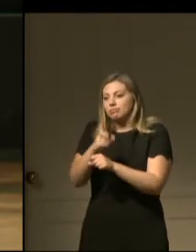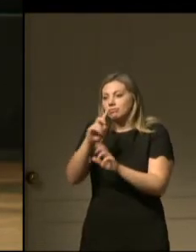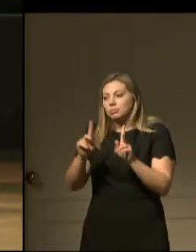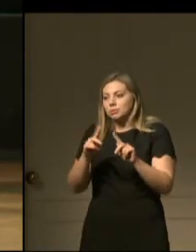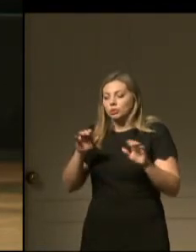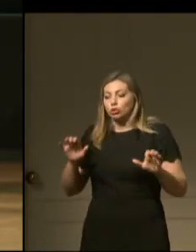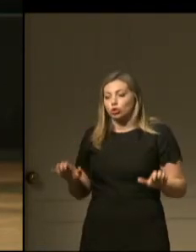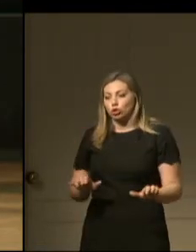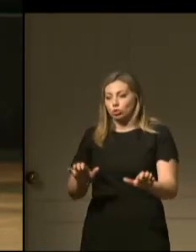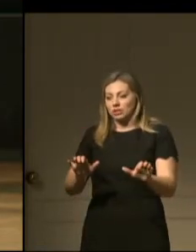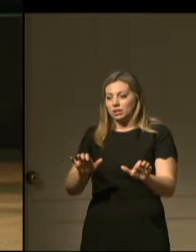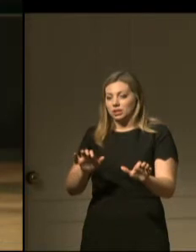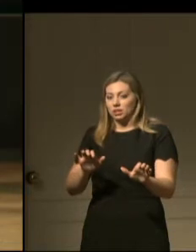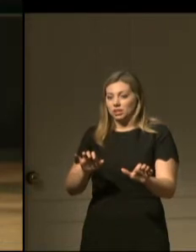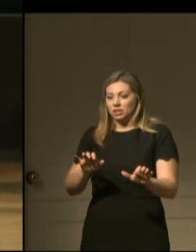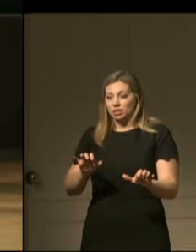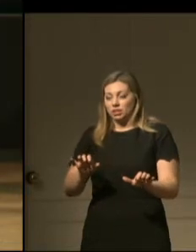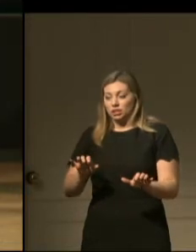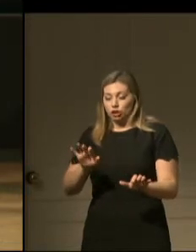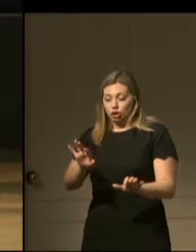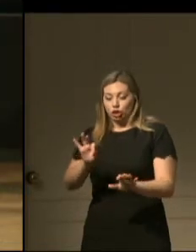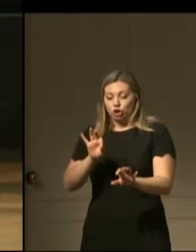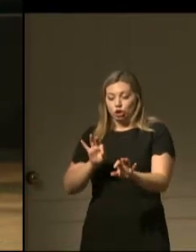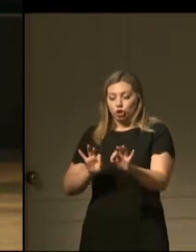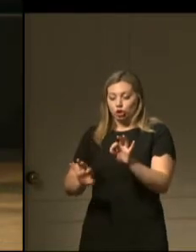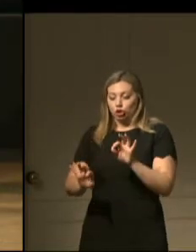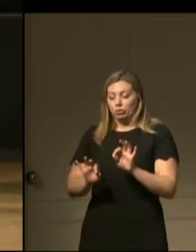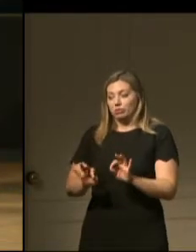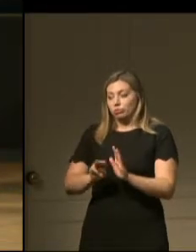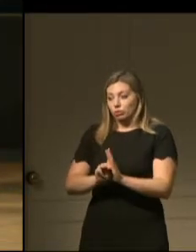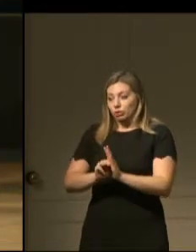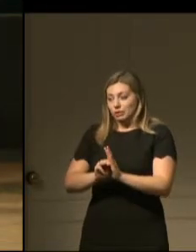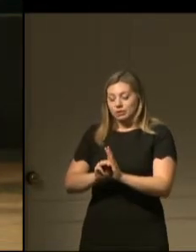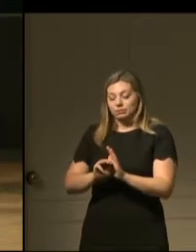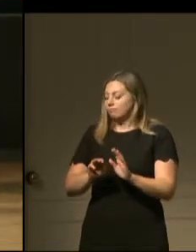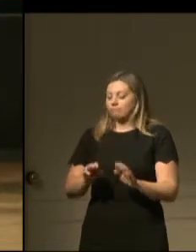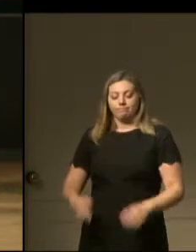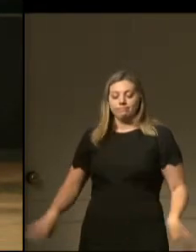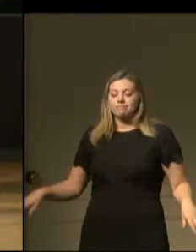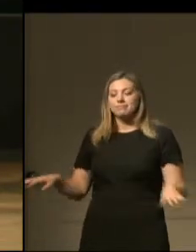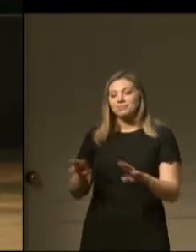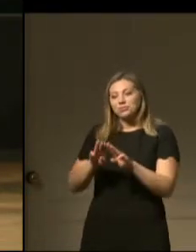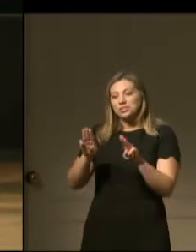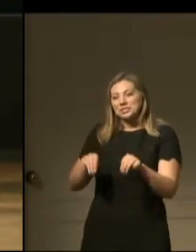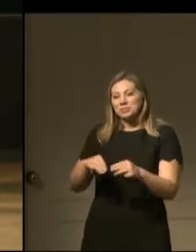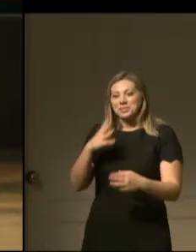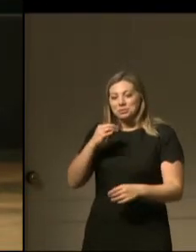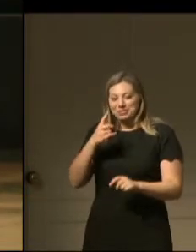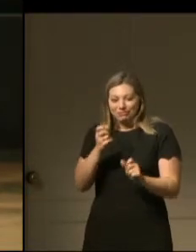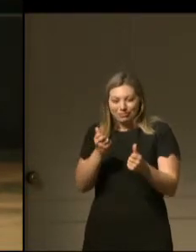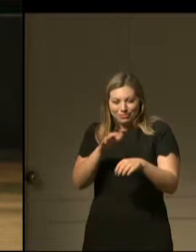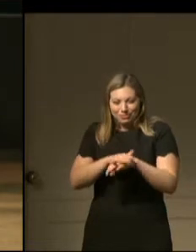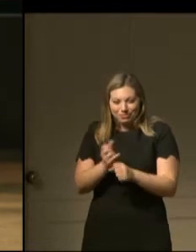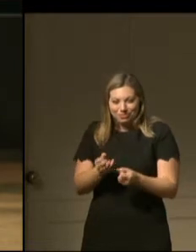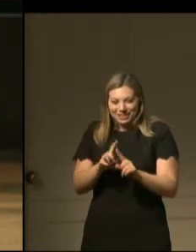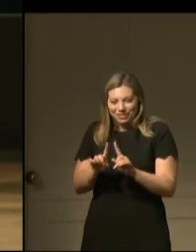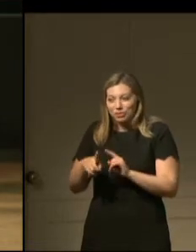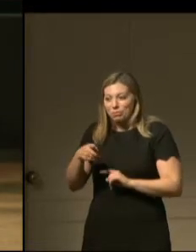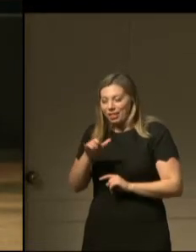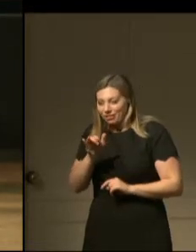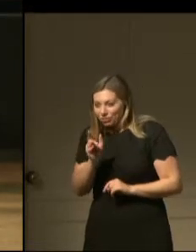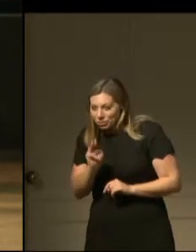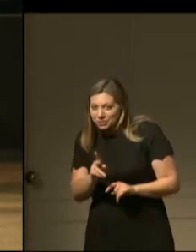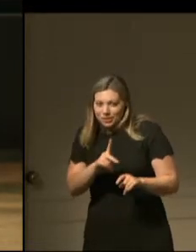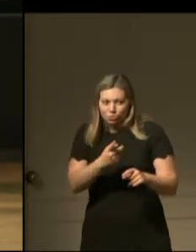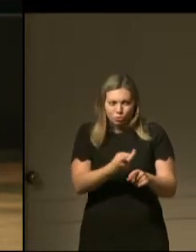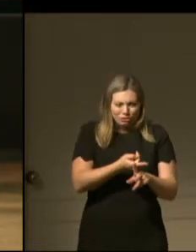doing curated museum experiences that exist on multiple platforms that are being